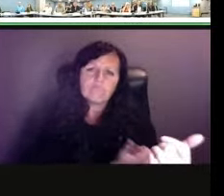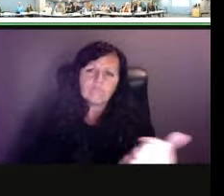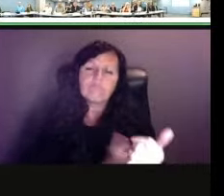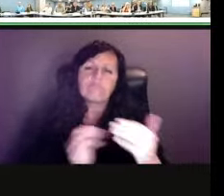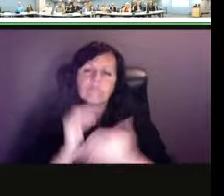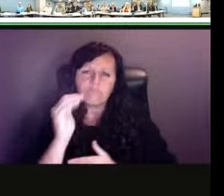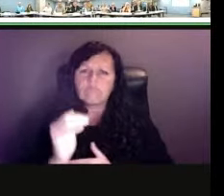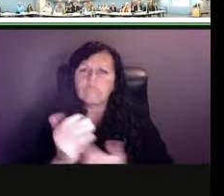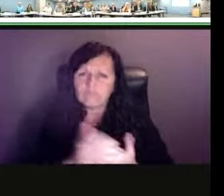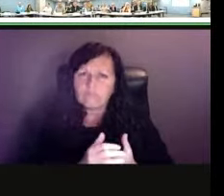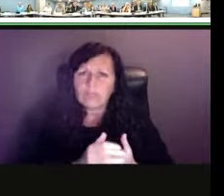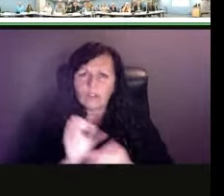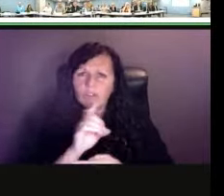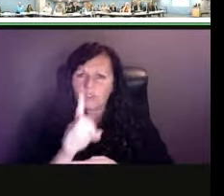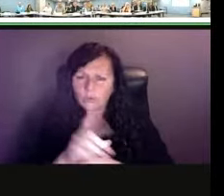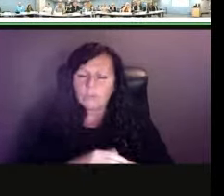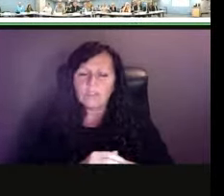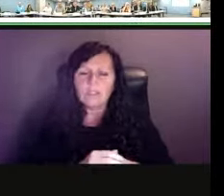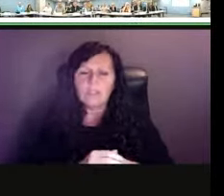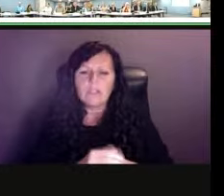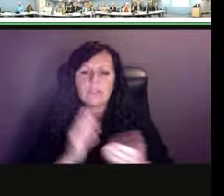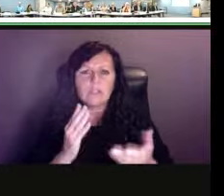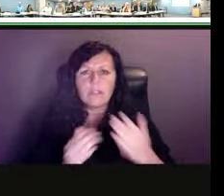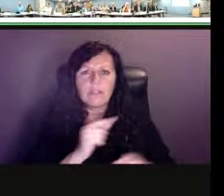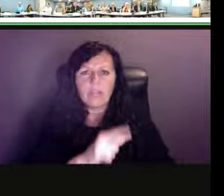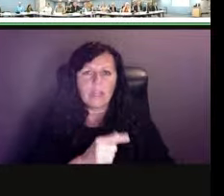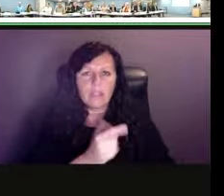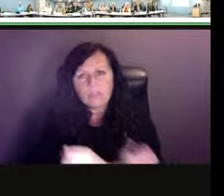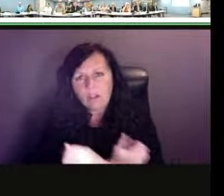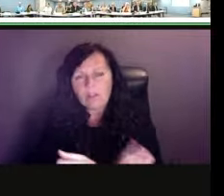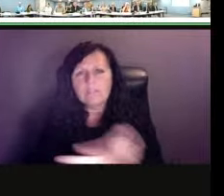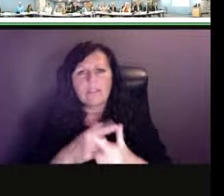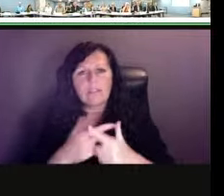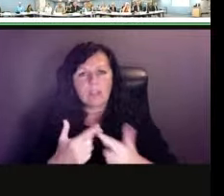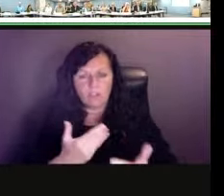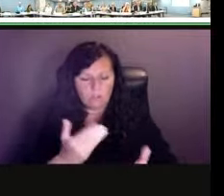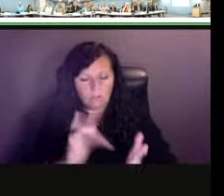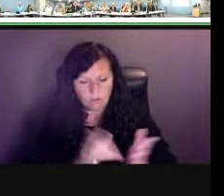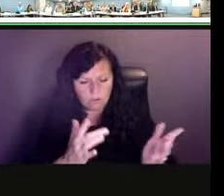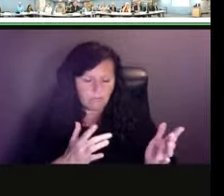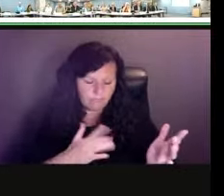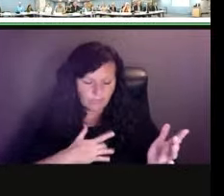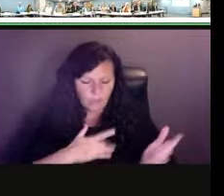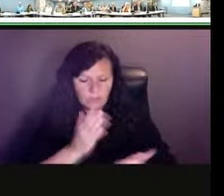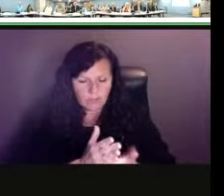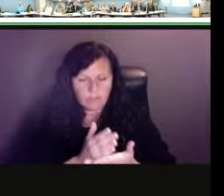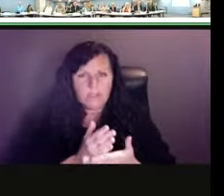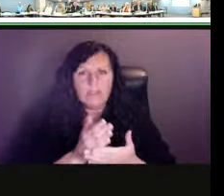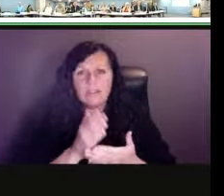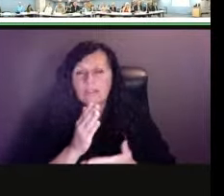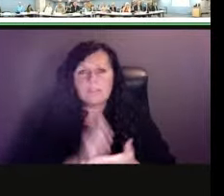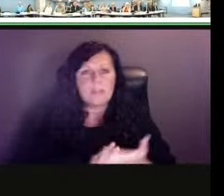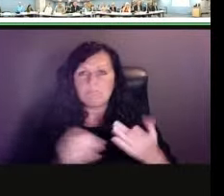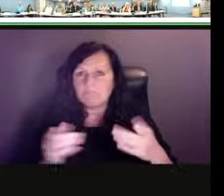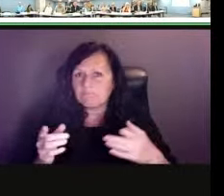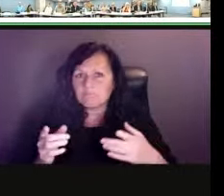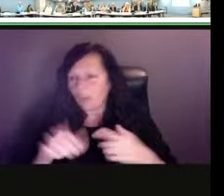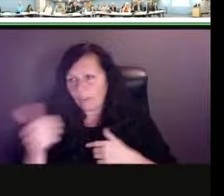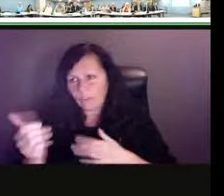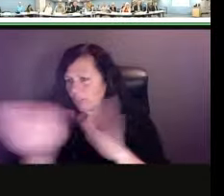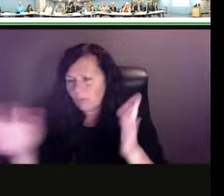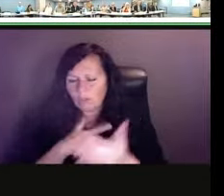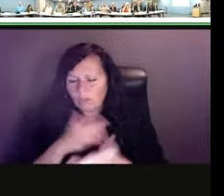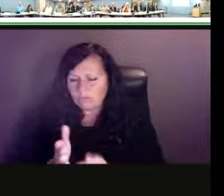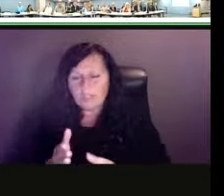precipitated, you know, they do drugs and they have a cardiac arrest or respiratory and we get them back. Some of them are just cardiac arrest, heart failure,